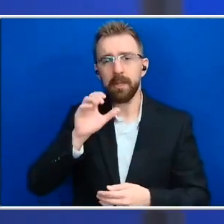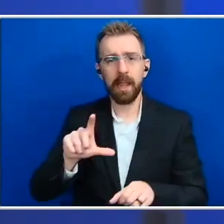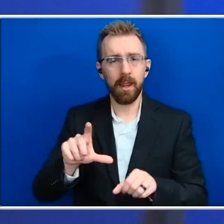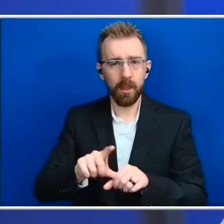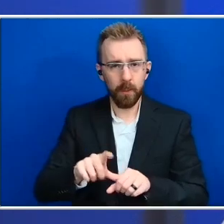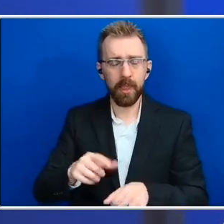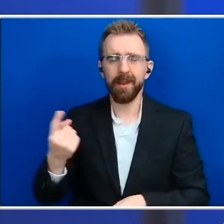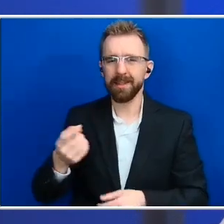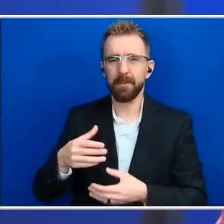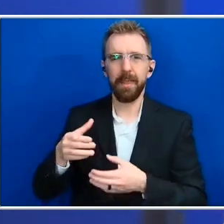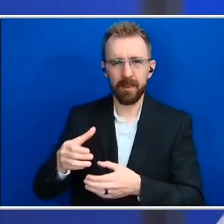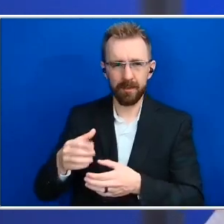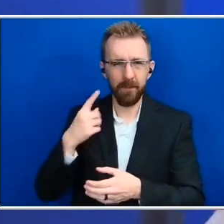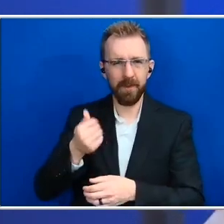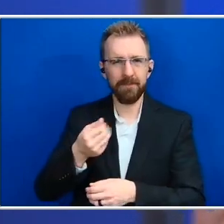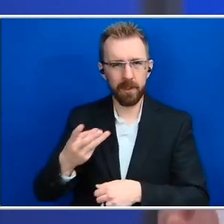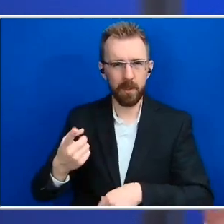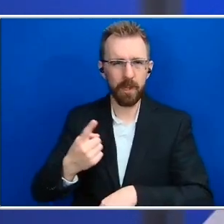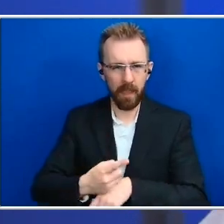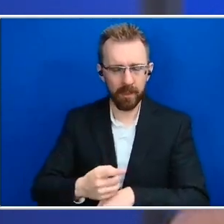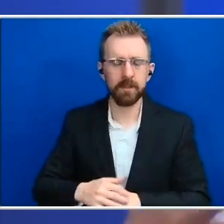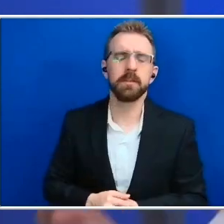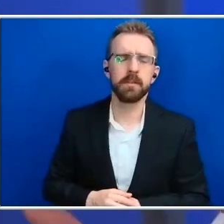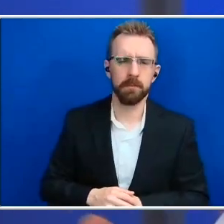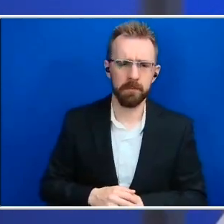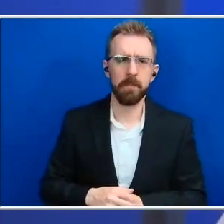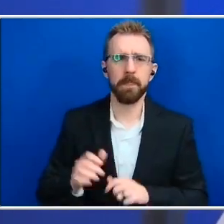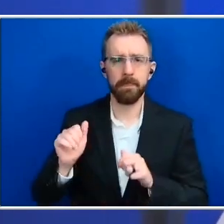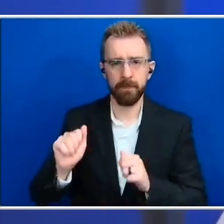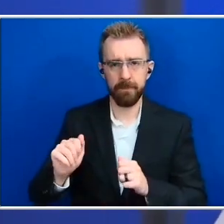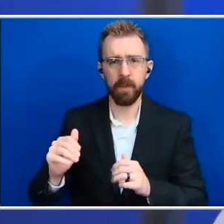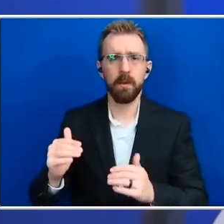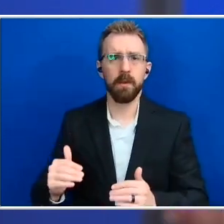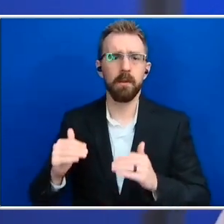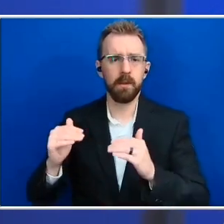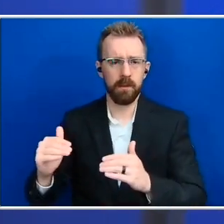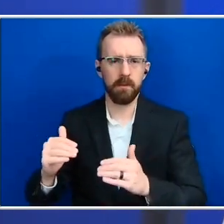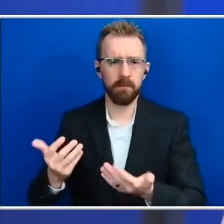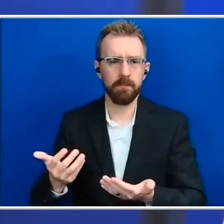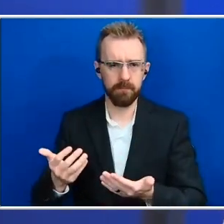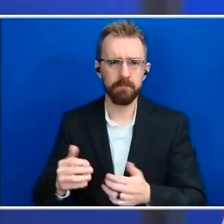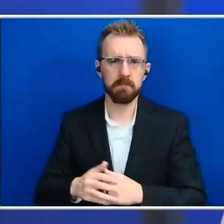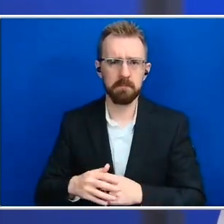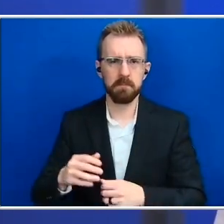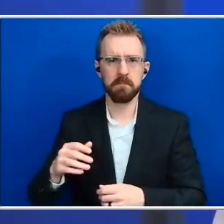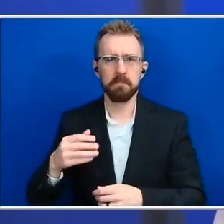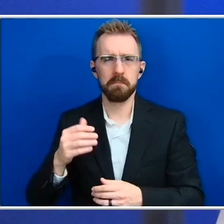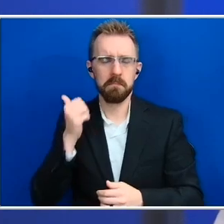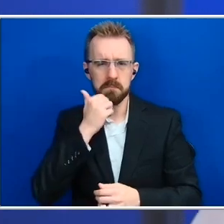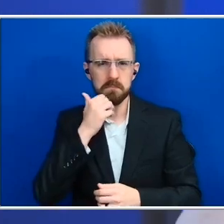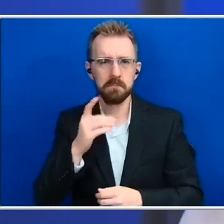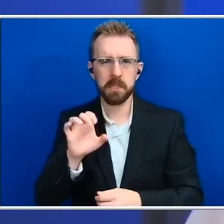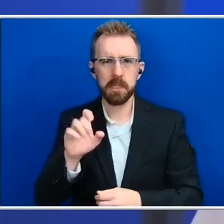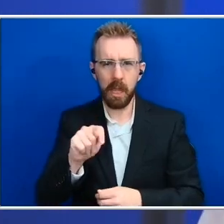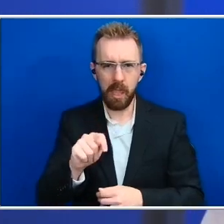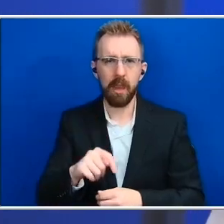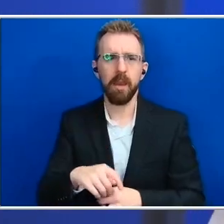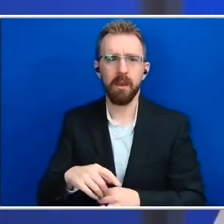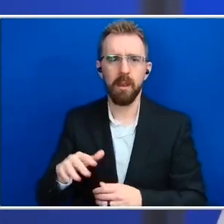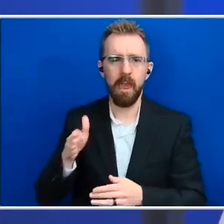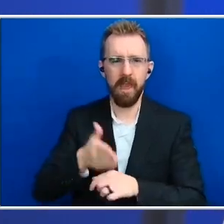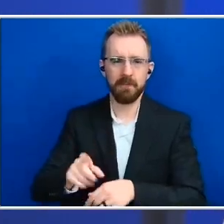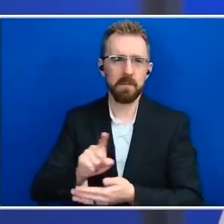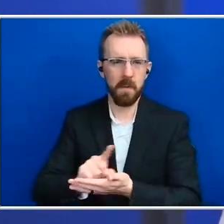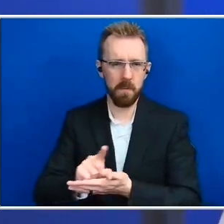few days, and then they can advance it to puree diet for a week. And then after 2 weeks, they are back to the normal. And this is for esophagus.